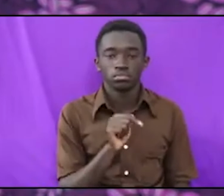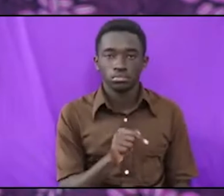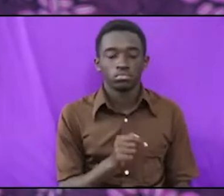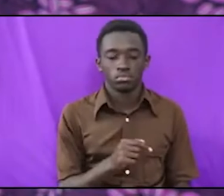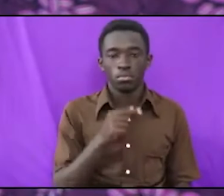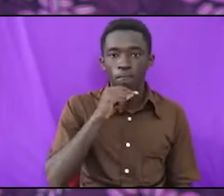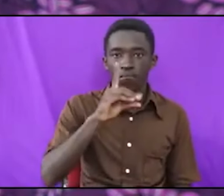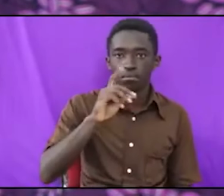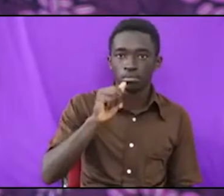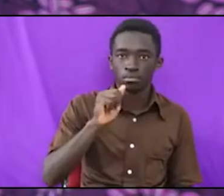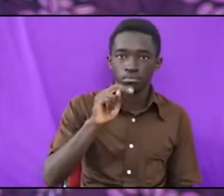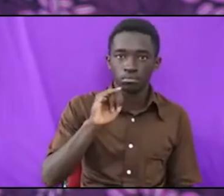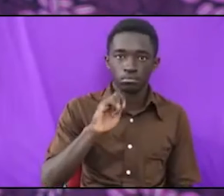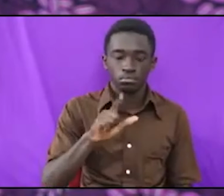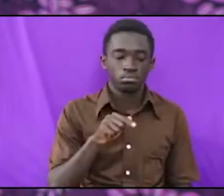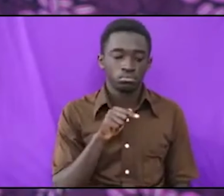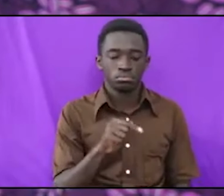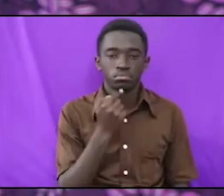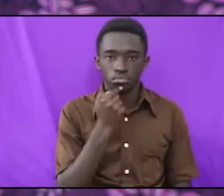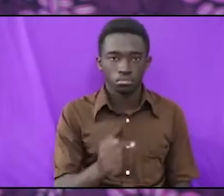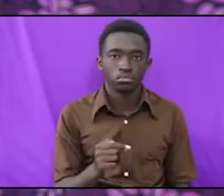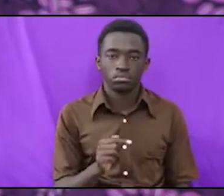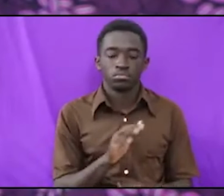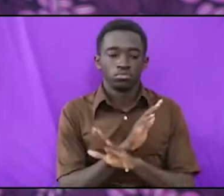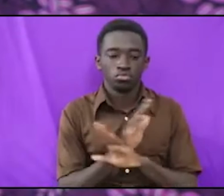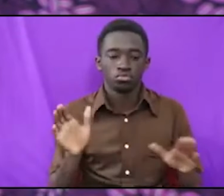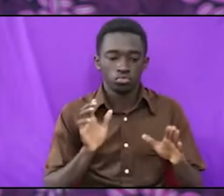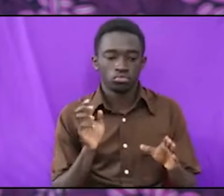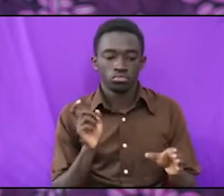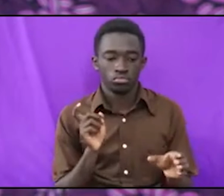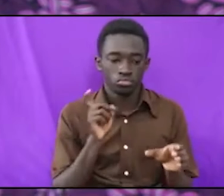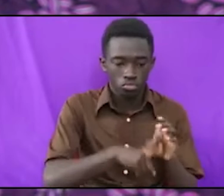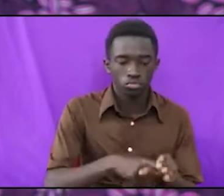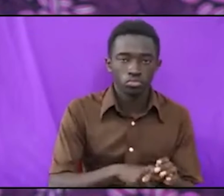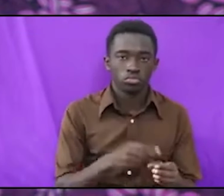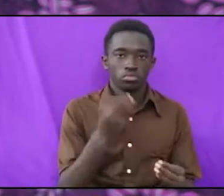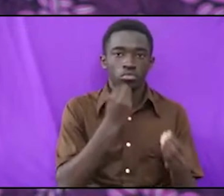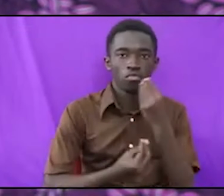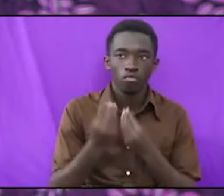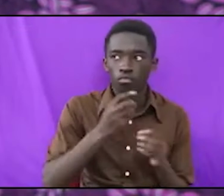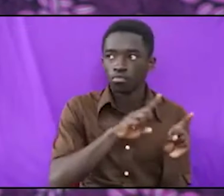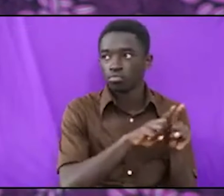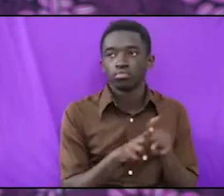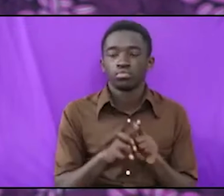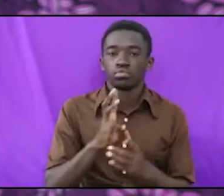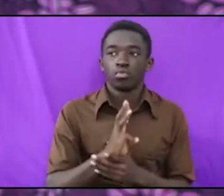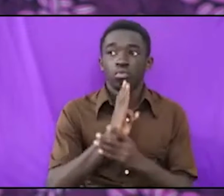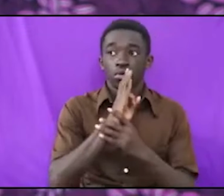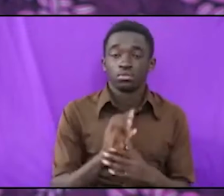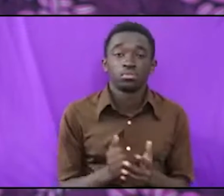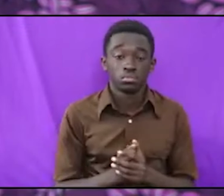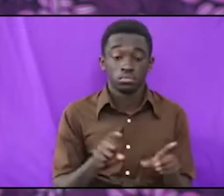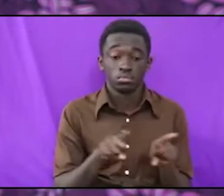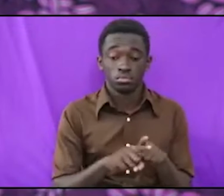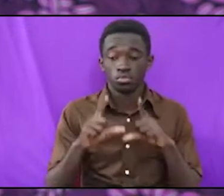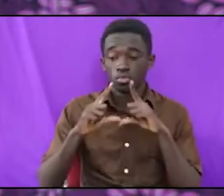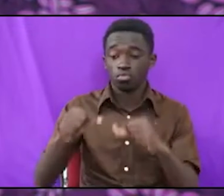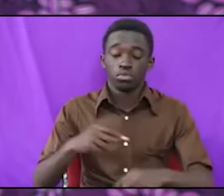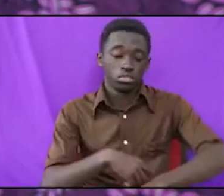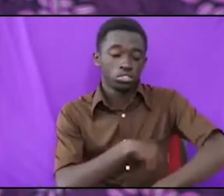resolved not to defile himself with royal food and wine. And he asked the chief official